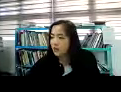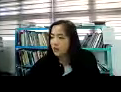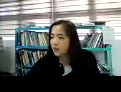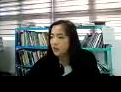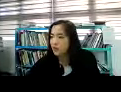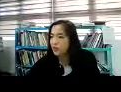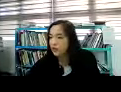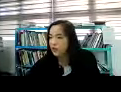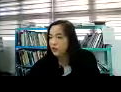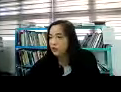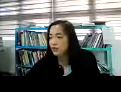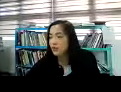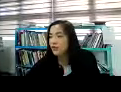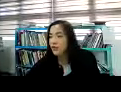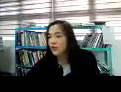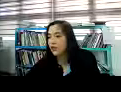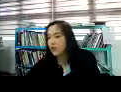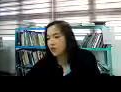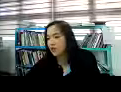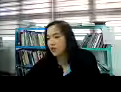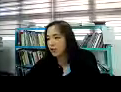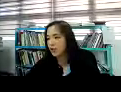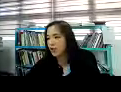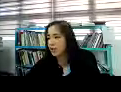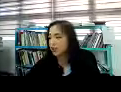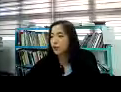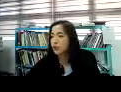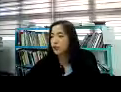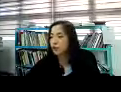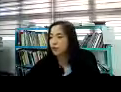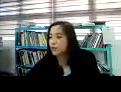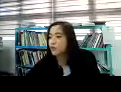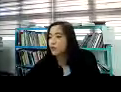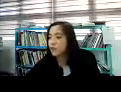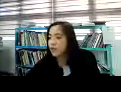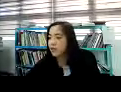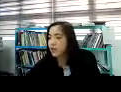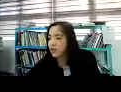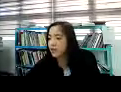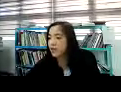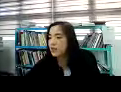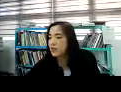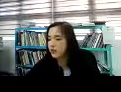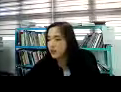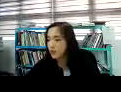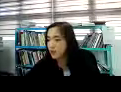in order for you to browse our library collection, just go to